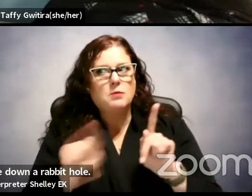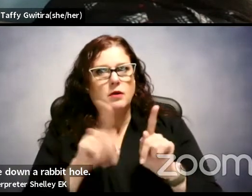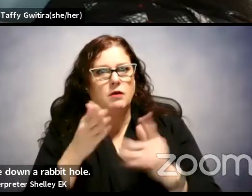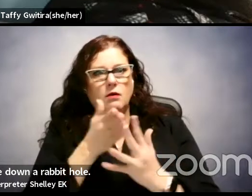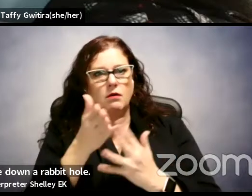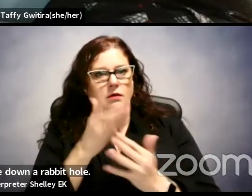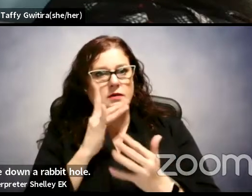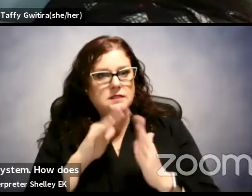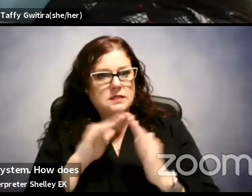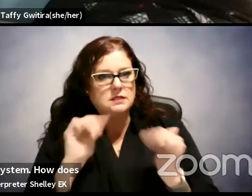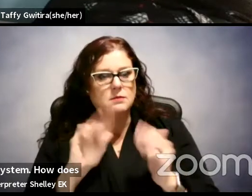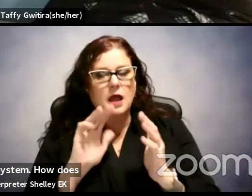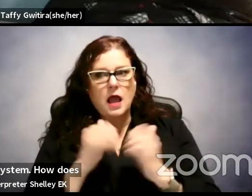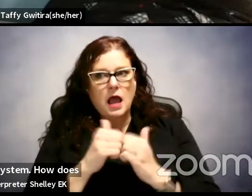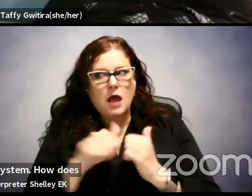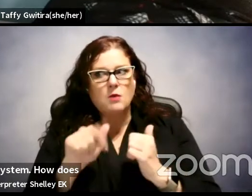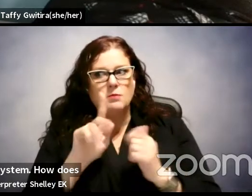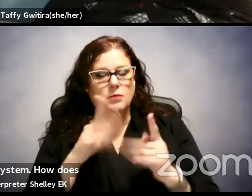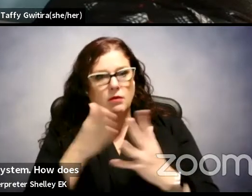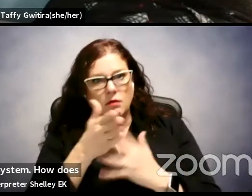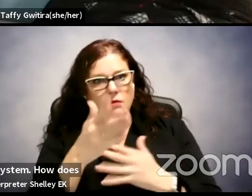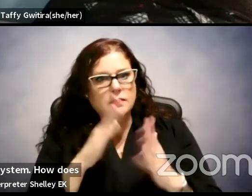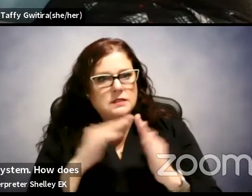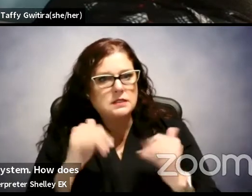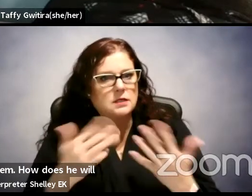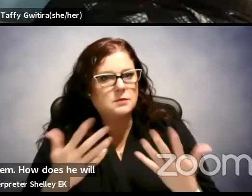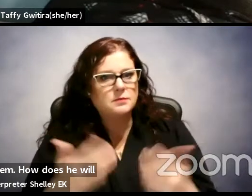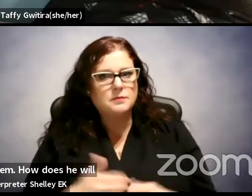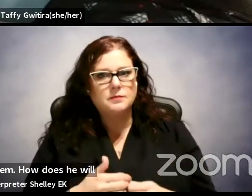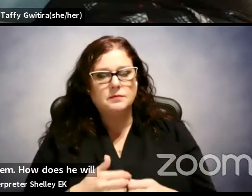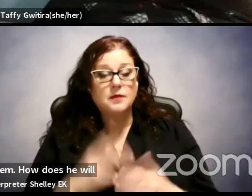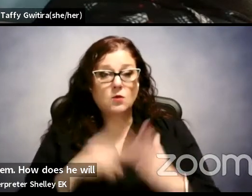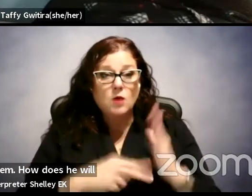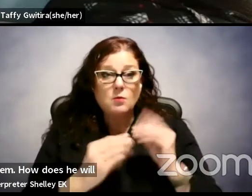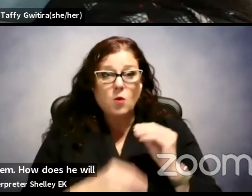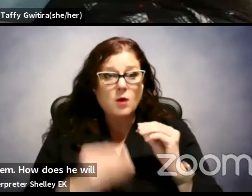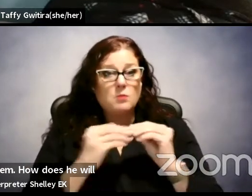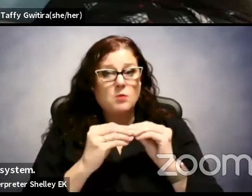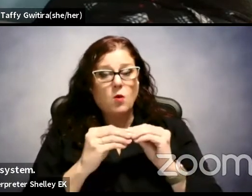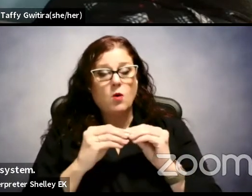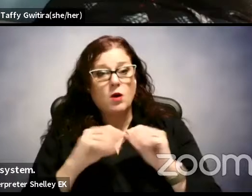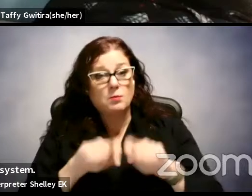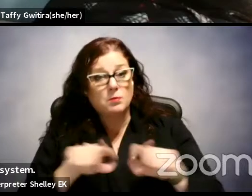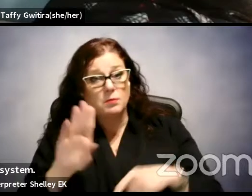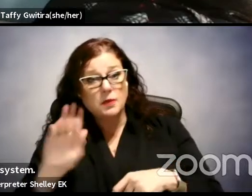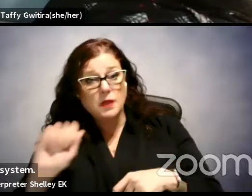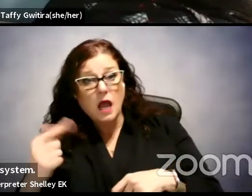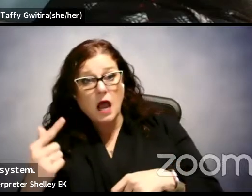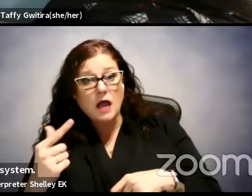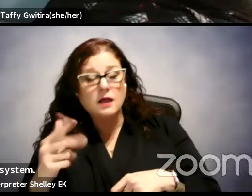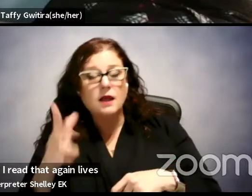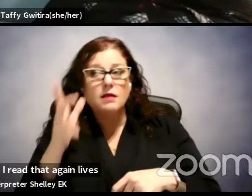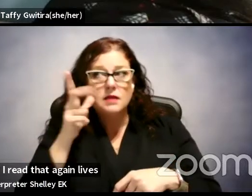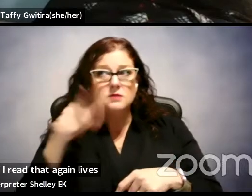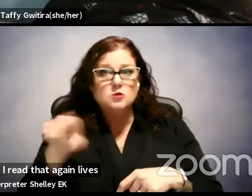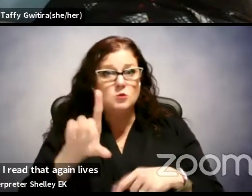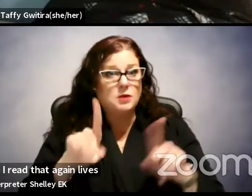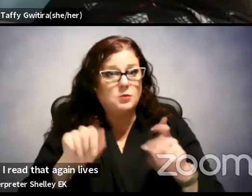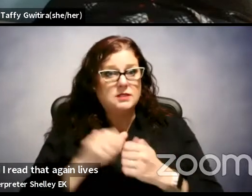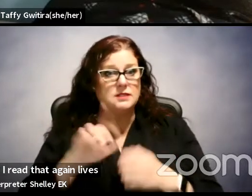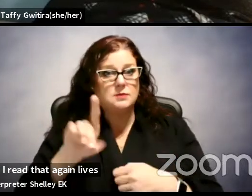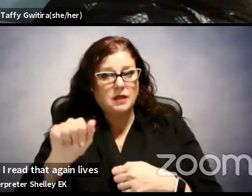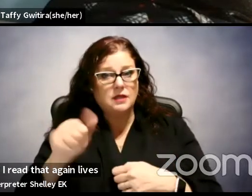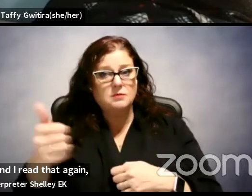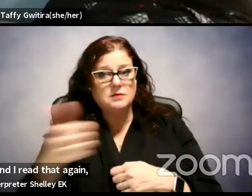system? How are disabled people navigating the system? And I read more and more blogs, and that, again, listening to disabled people themselves is